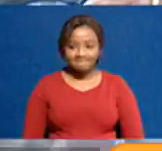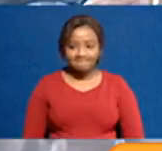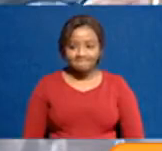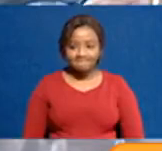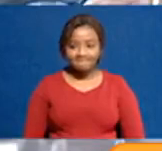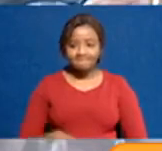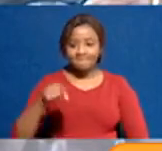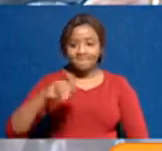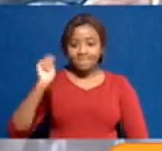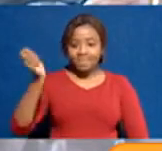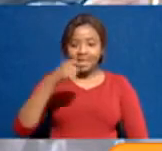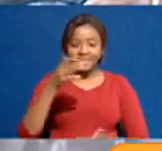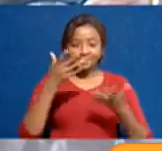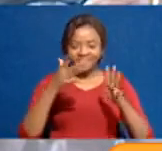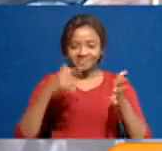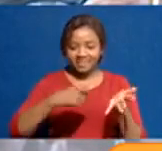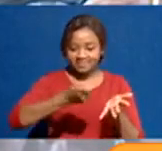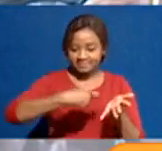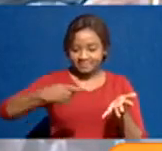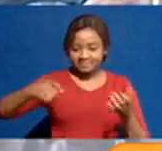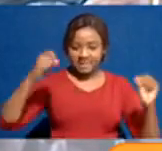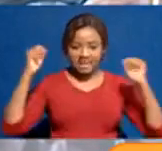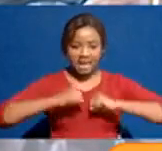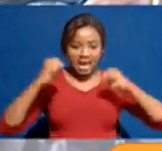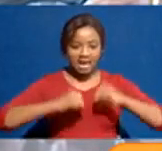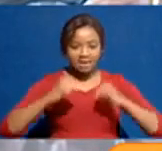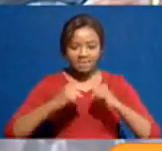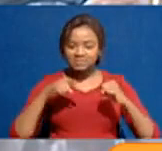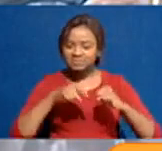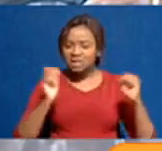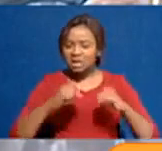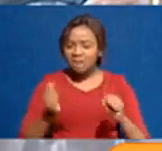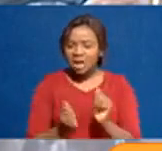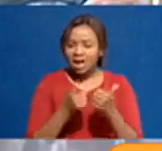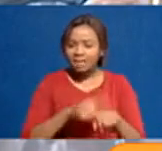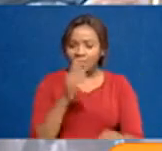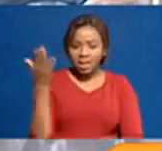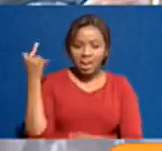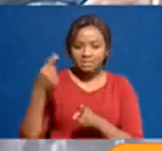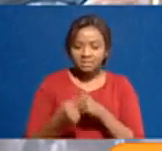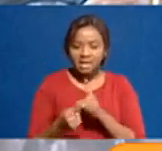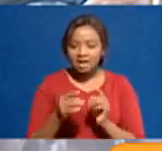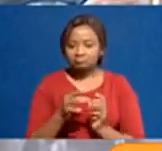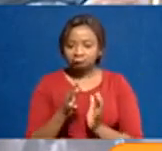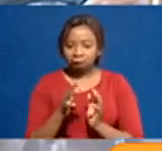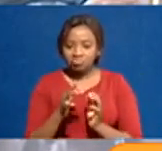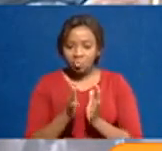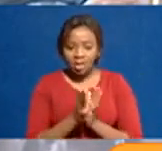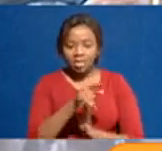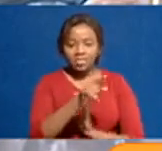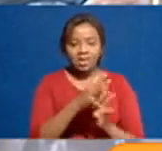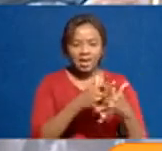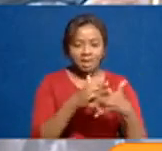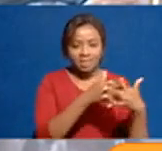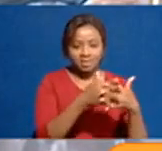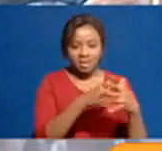Kenya has finalized a deal that was entered into last year with the United States pharmaceutical company Moderna